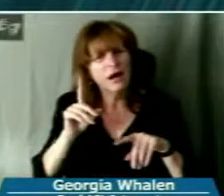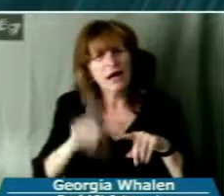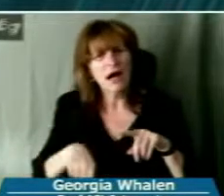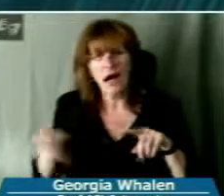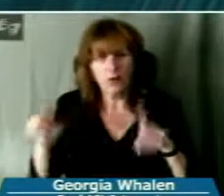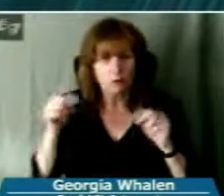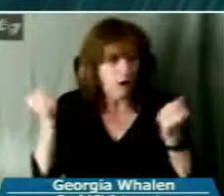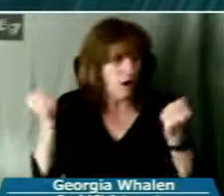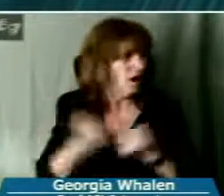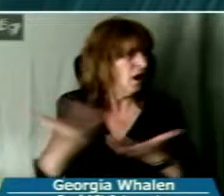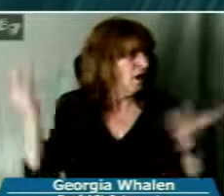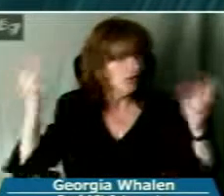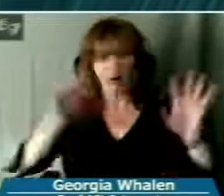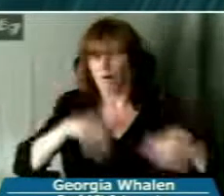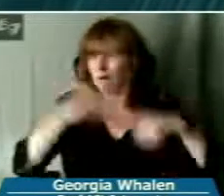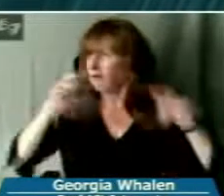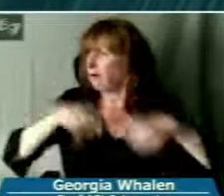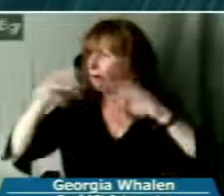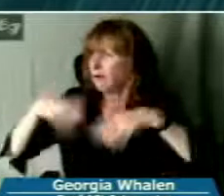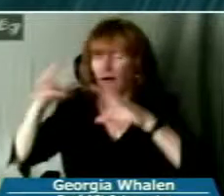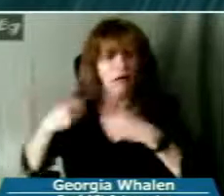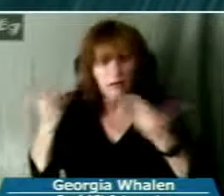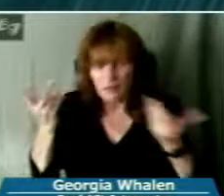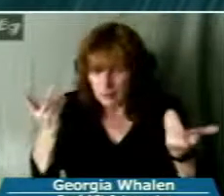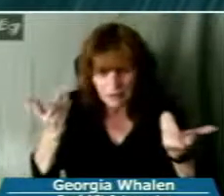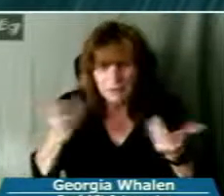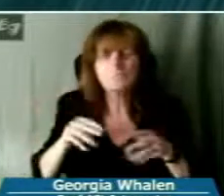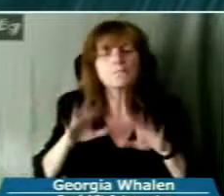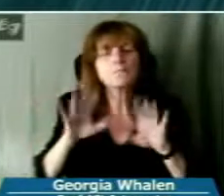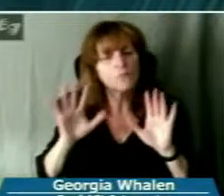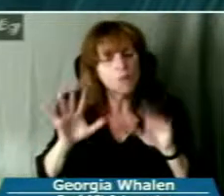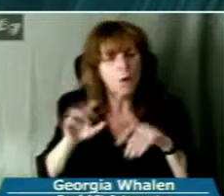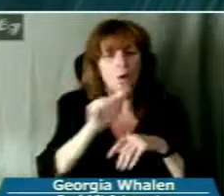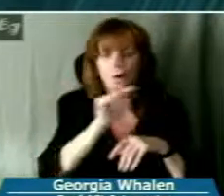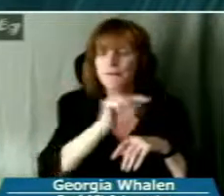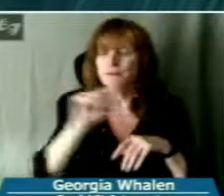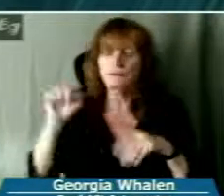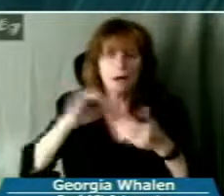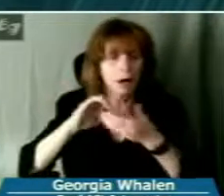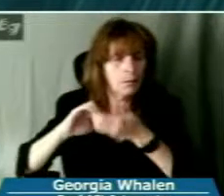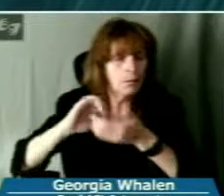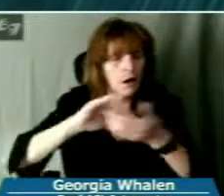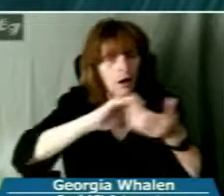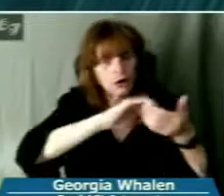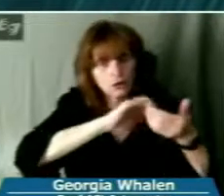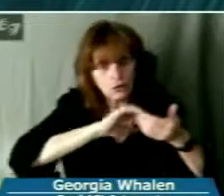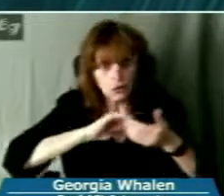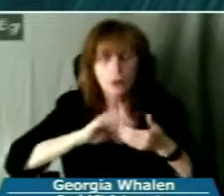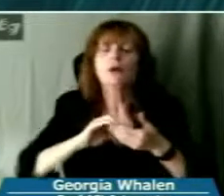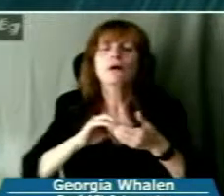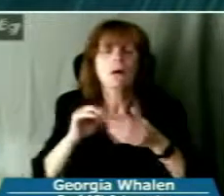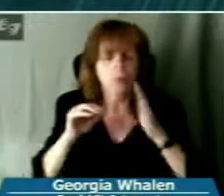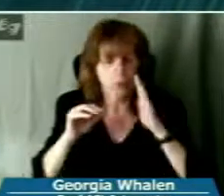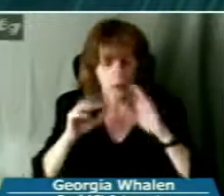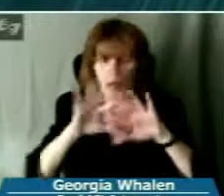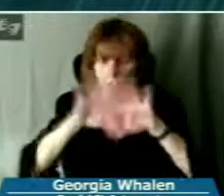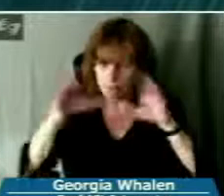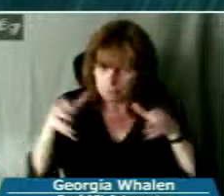Locally, the partners here today and others in our network will be moving forward with the